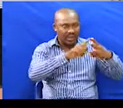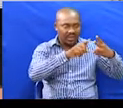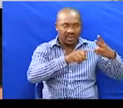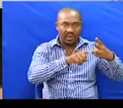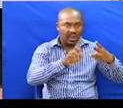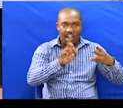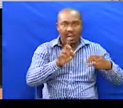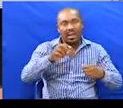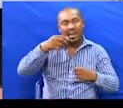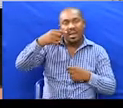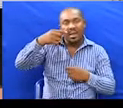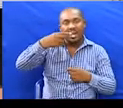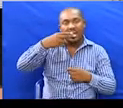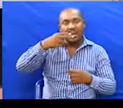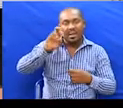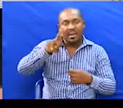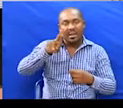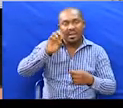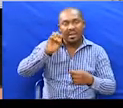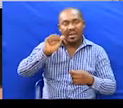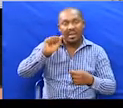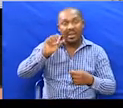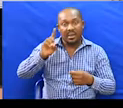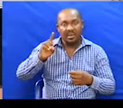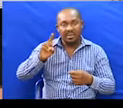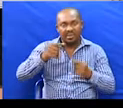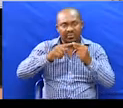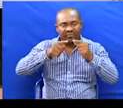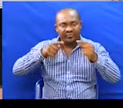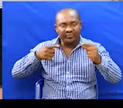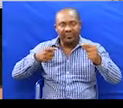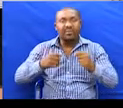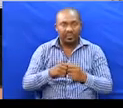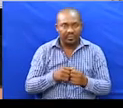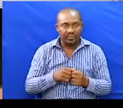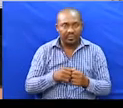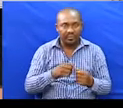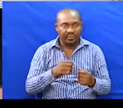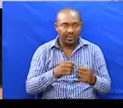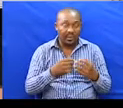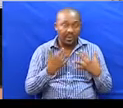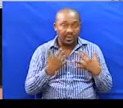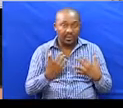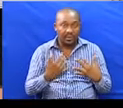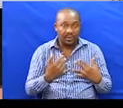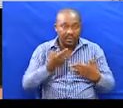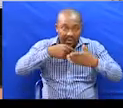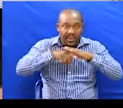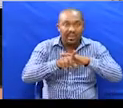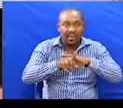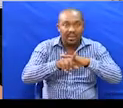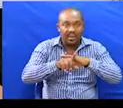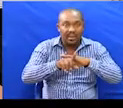thread-like, they look like threads, but they are no longer threads. So please don't say that inside the nucleus there are